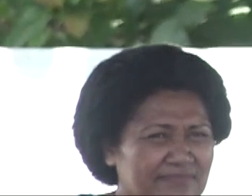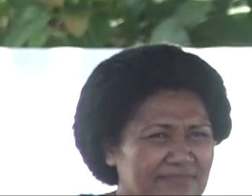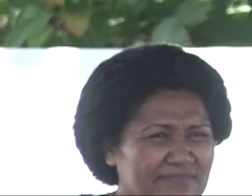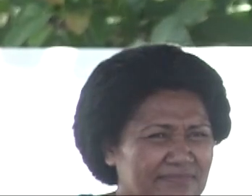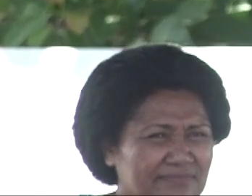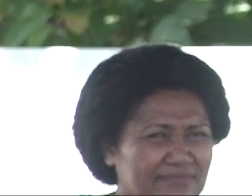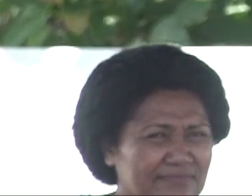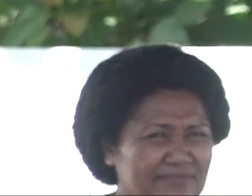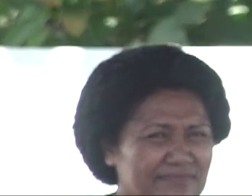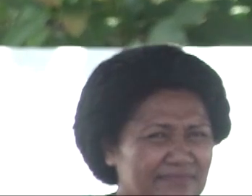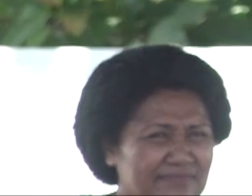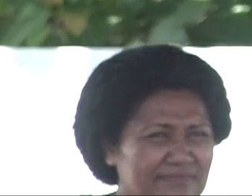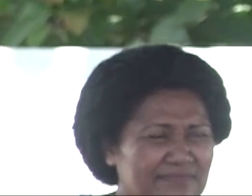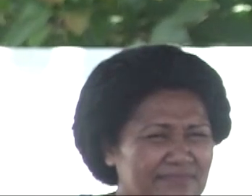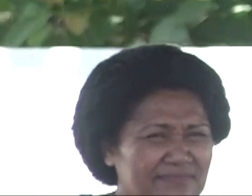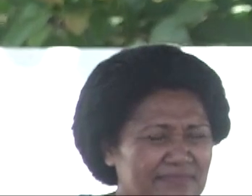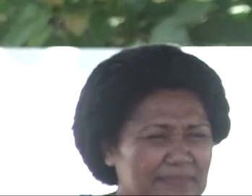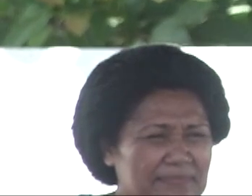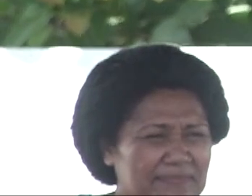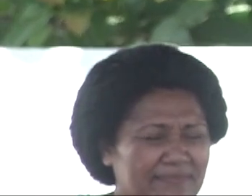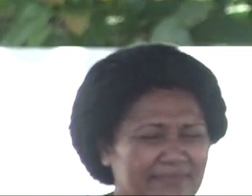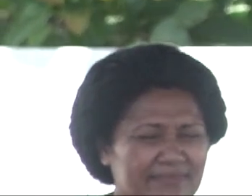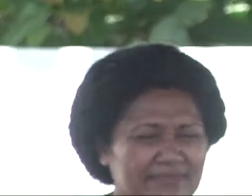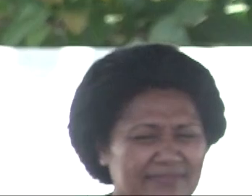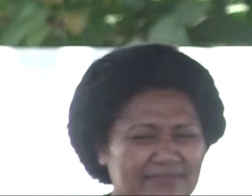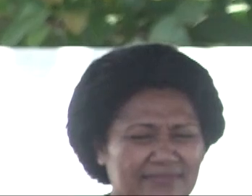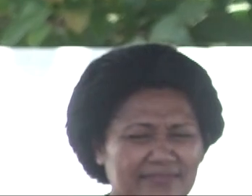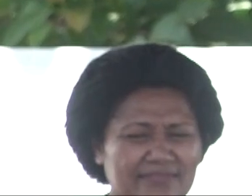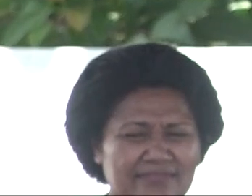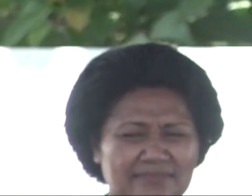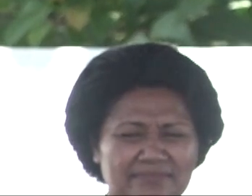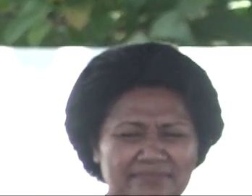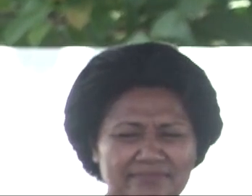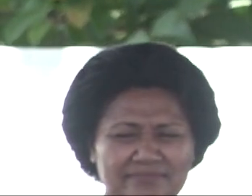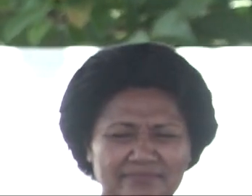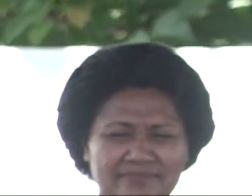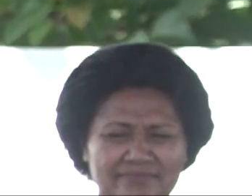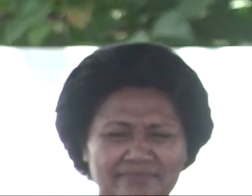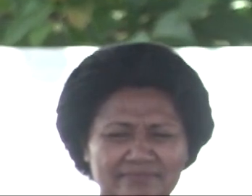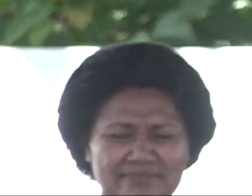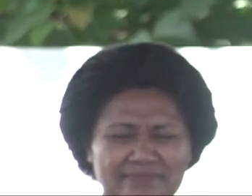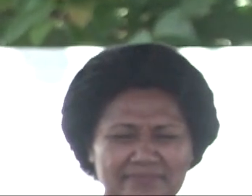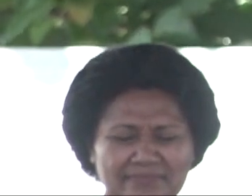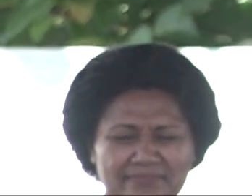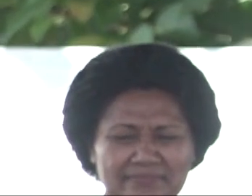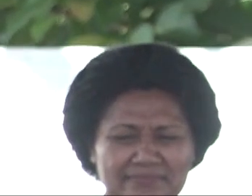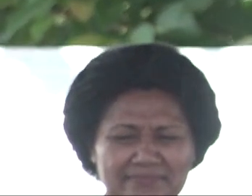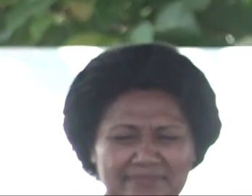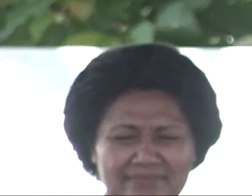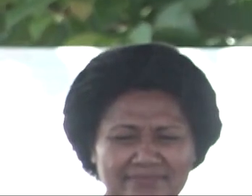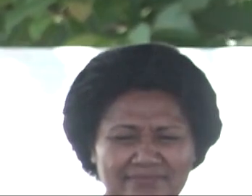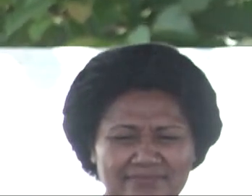tali ni Indarayda ni Sara tigawu yalon di Sara tigawu manggusero